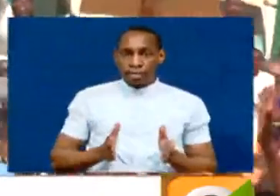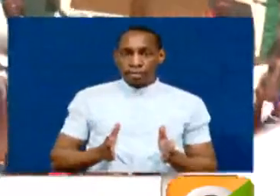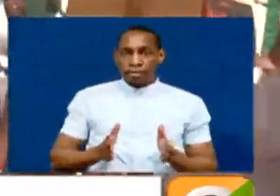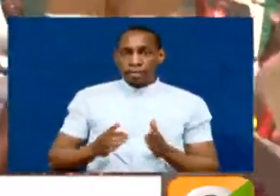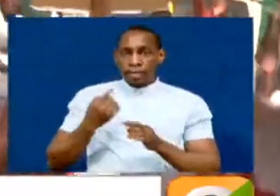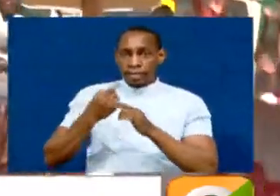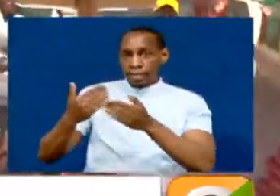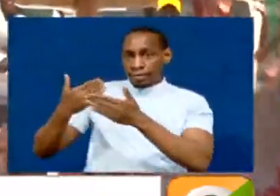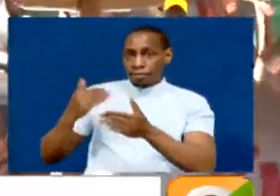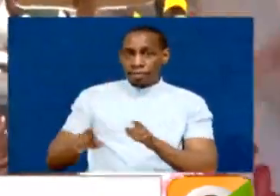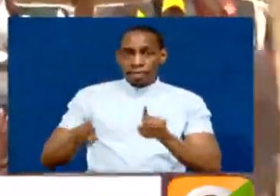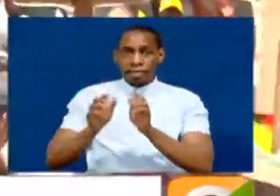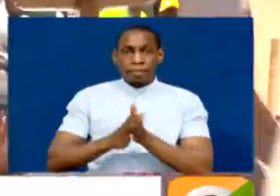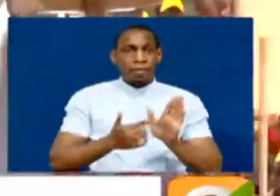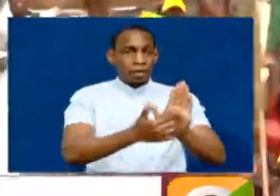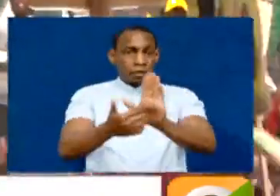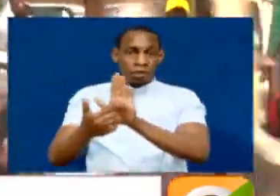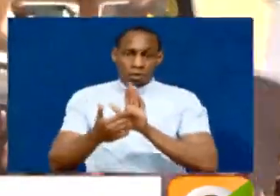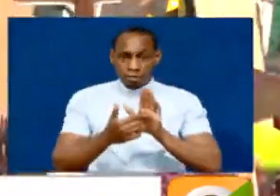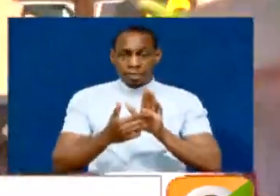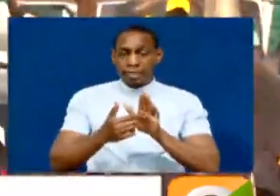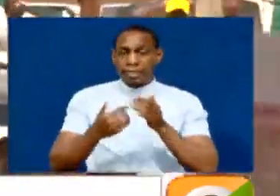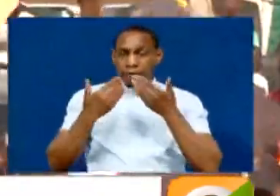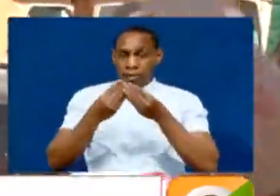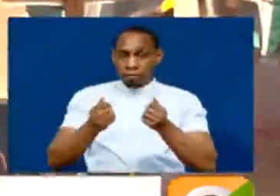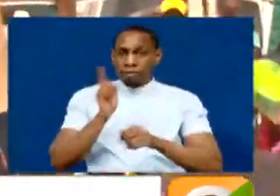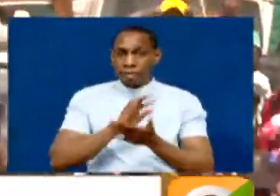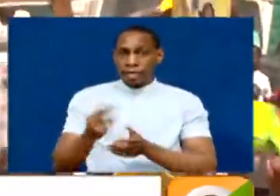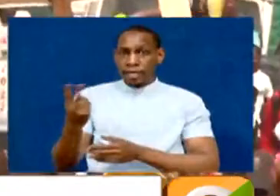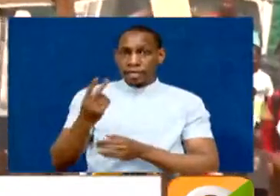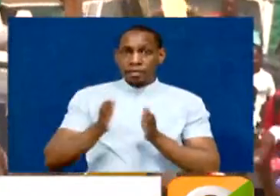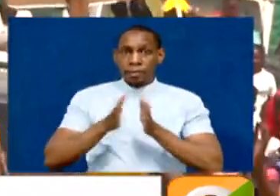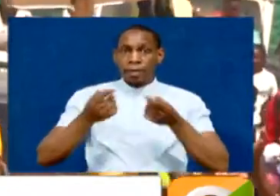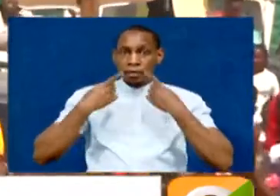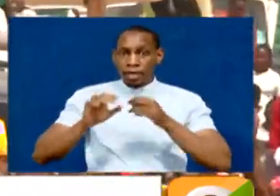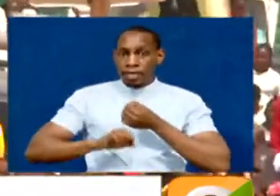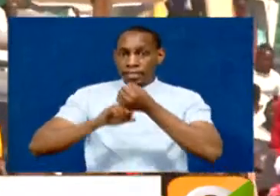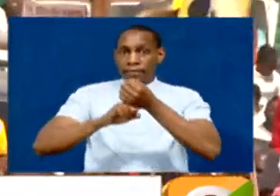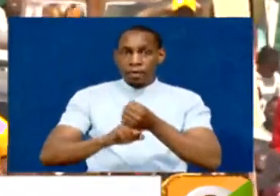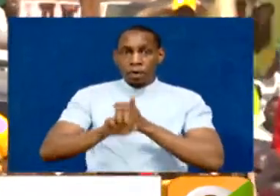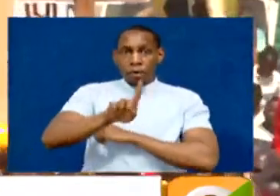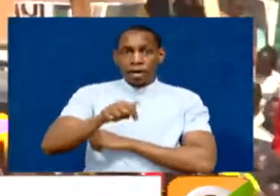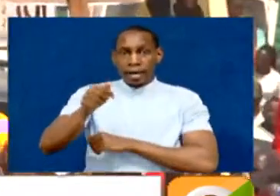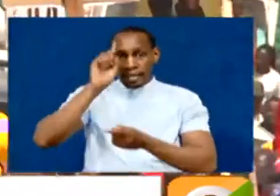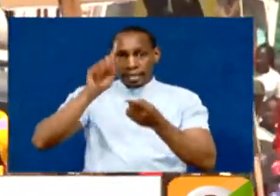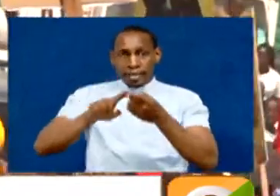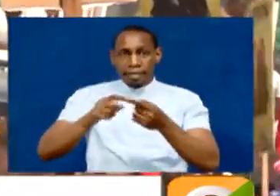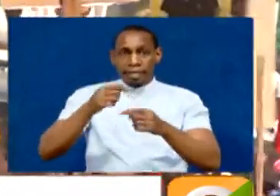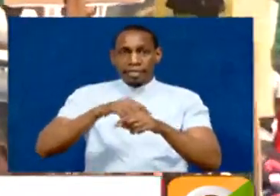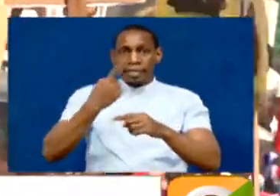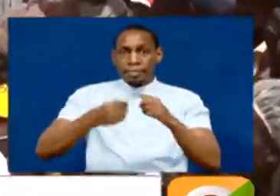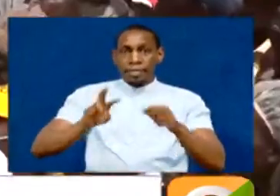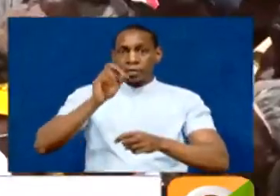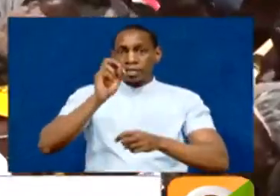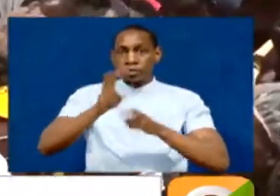this past year also coming to an end today as the two publicly declared support for each other's bids come